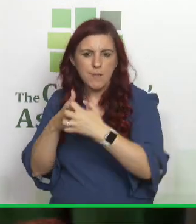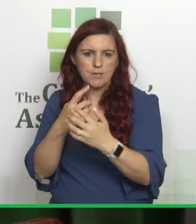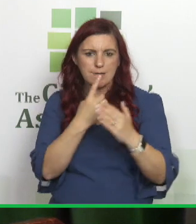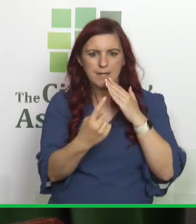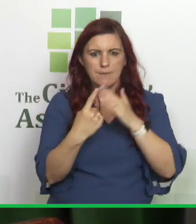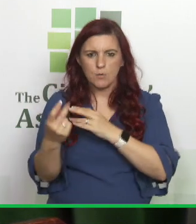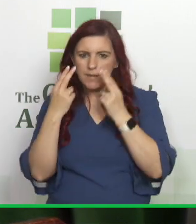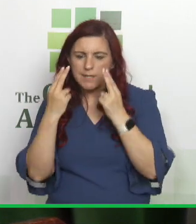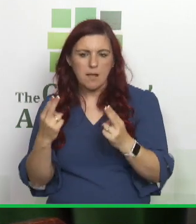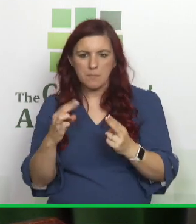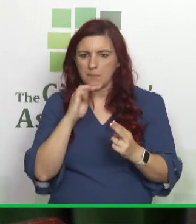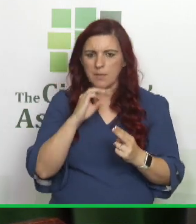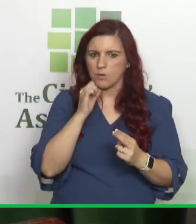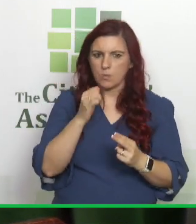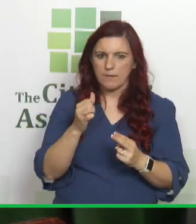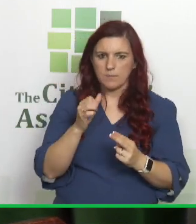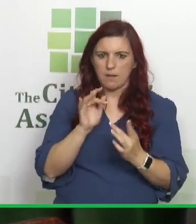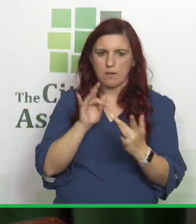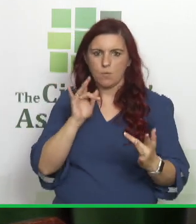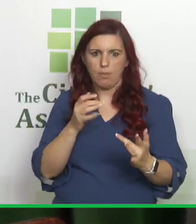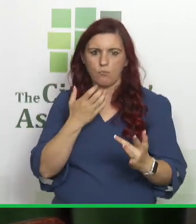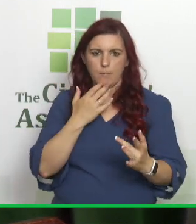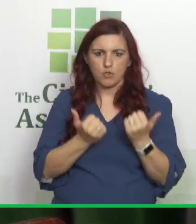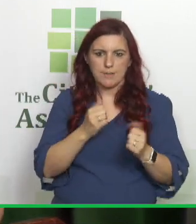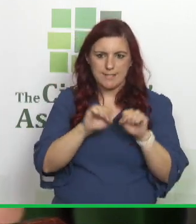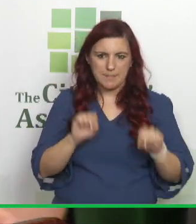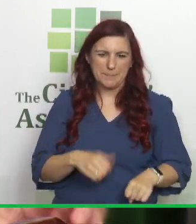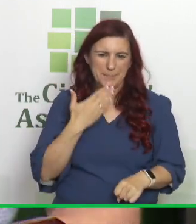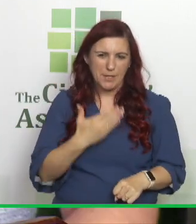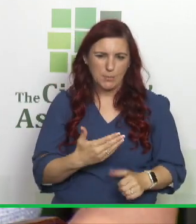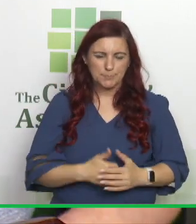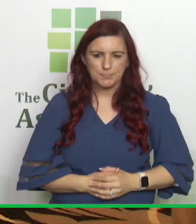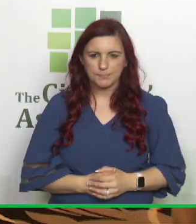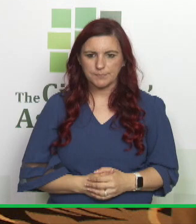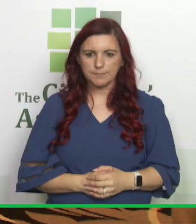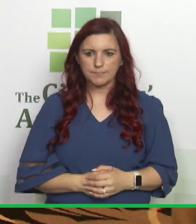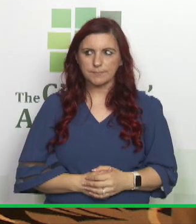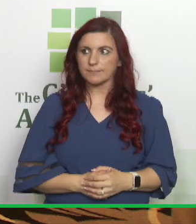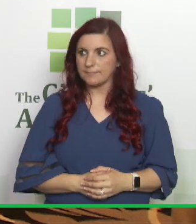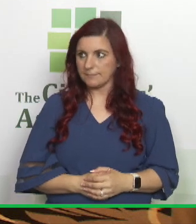without them having to come into contact with the criminal justice system. Thank you. Thank you, Caron.